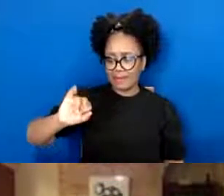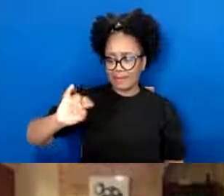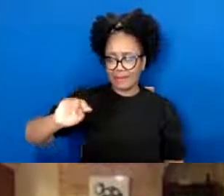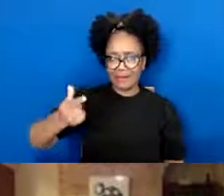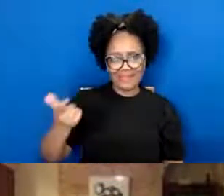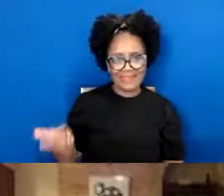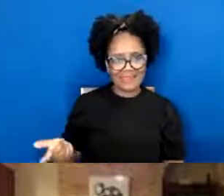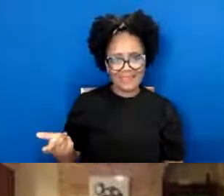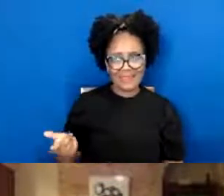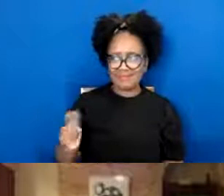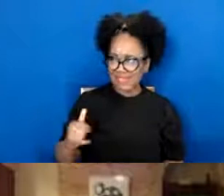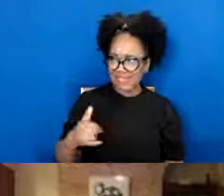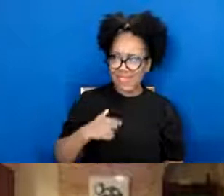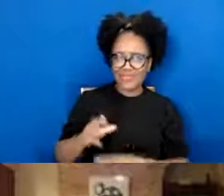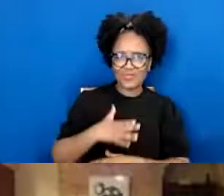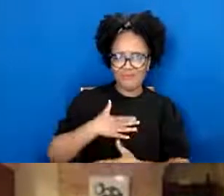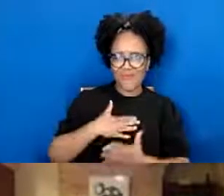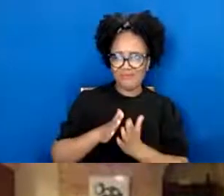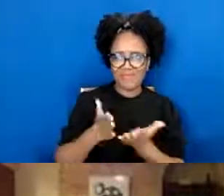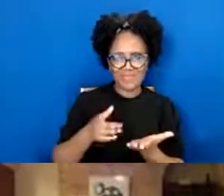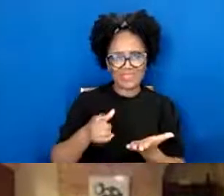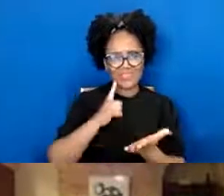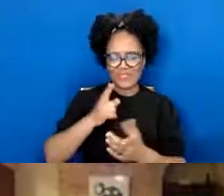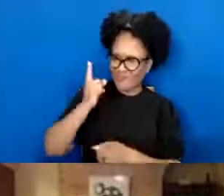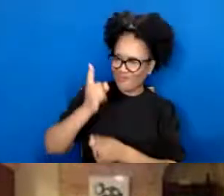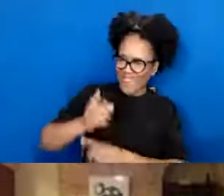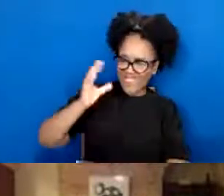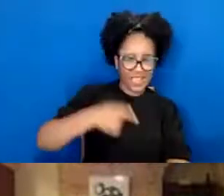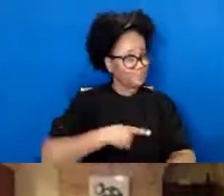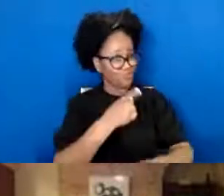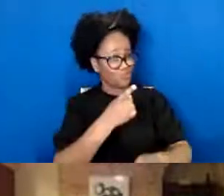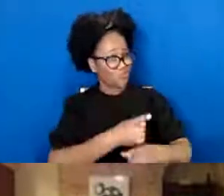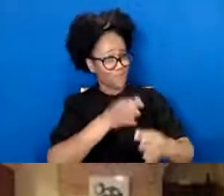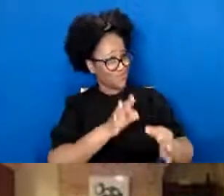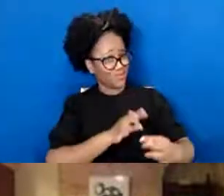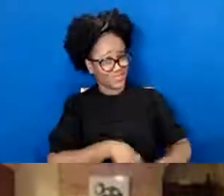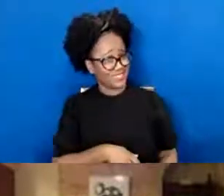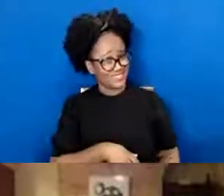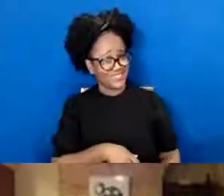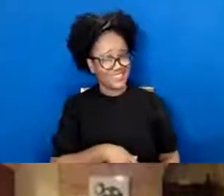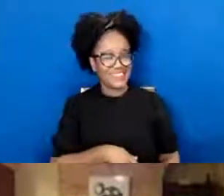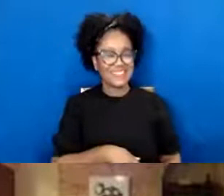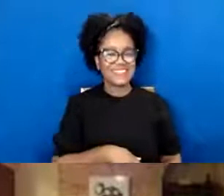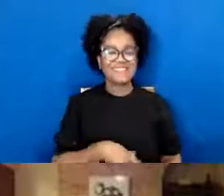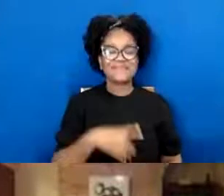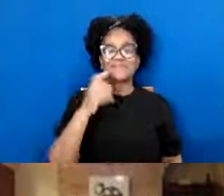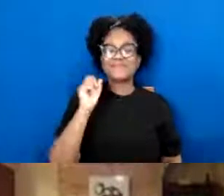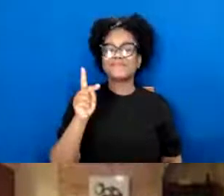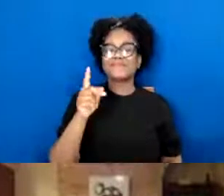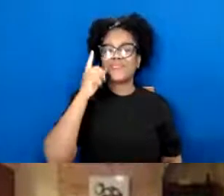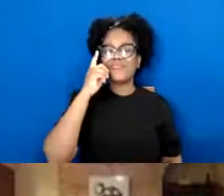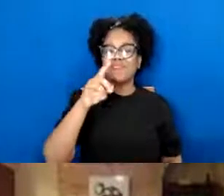I'm with the right person. I picked yes. So for smell, I did